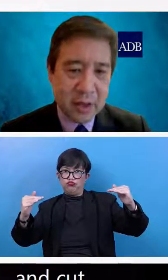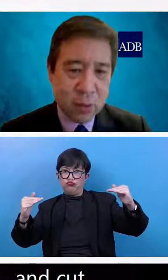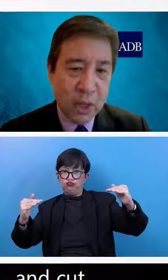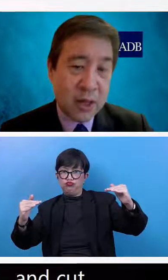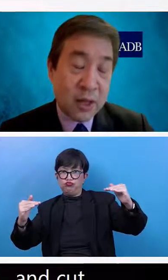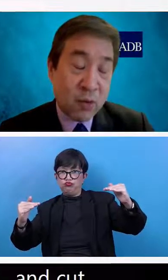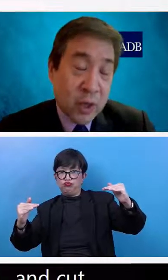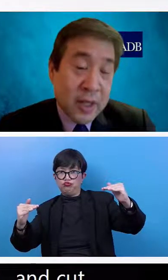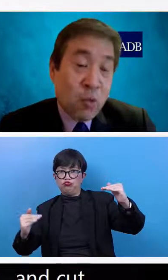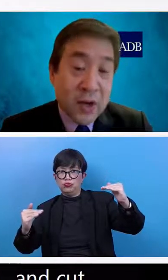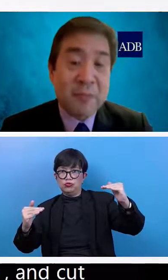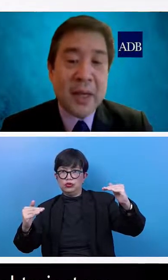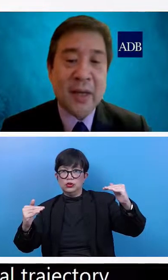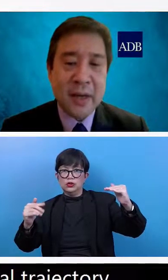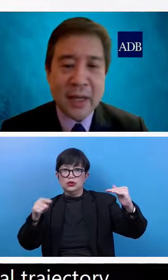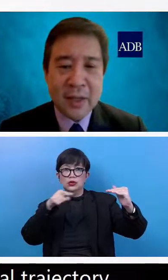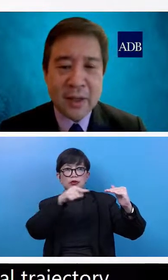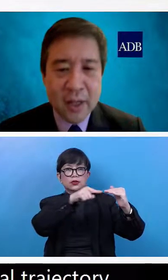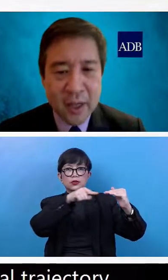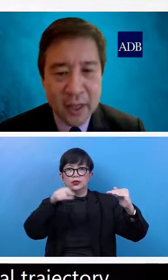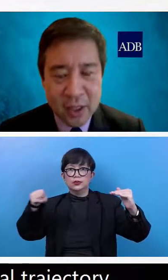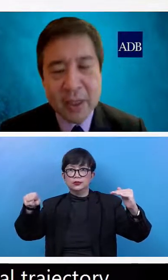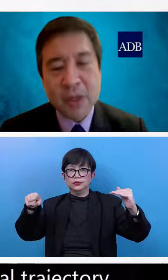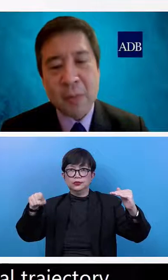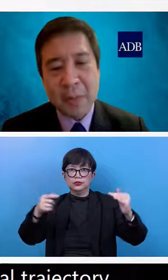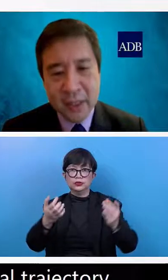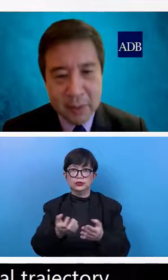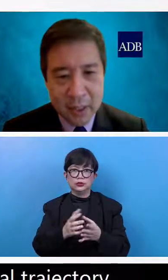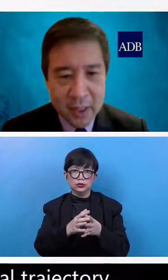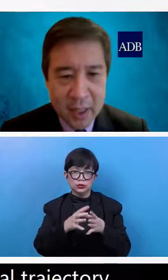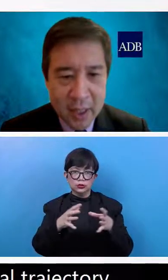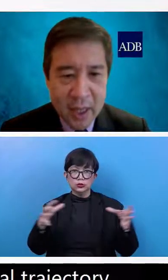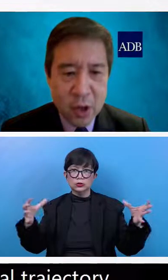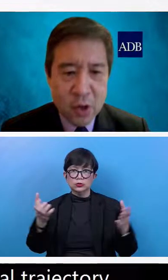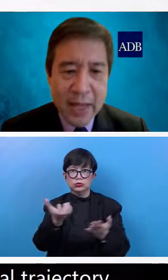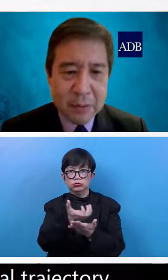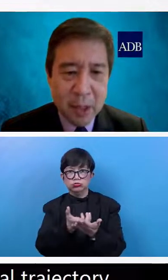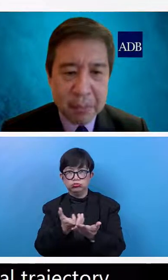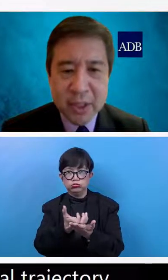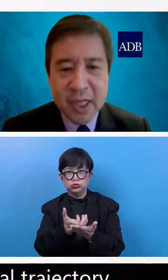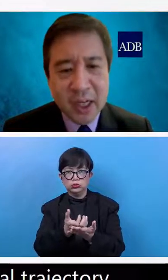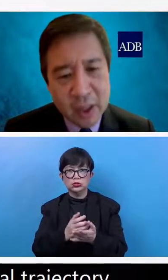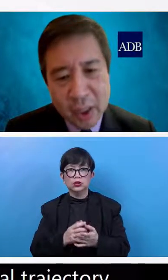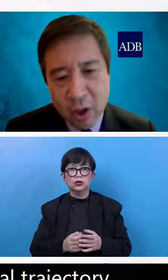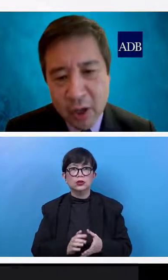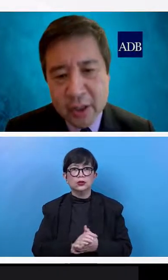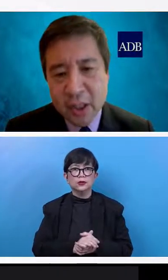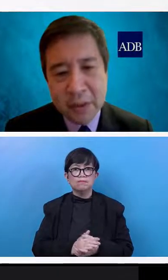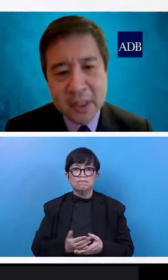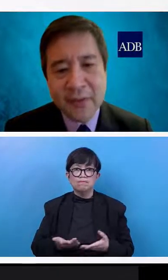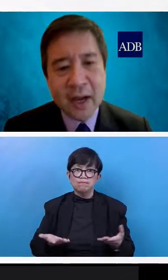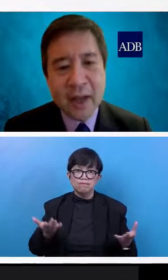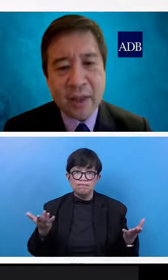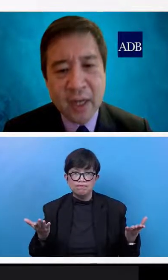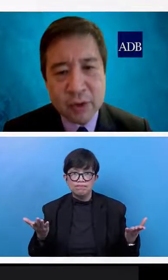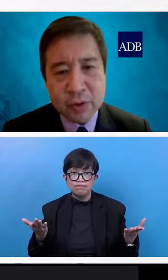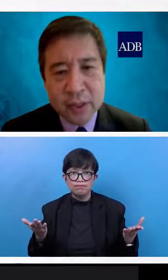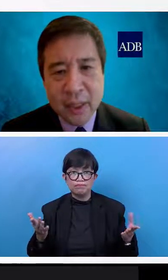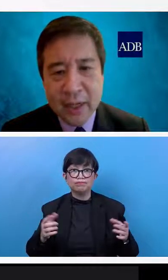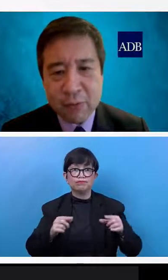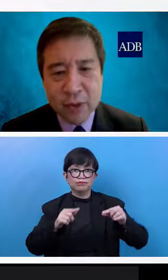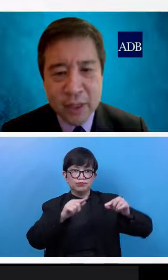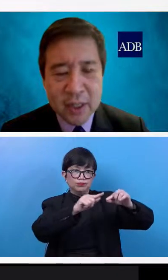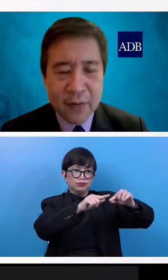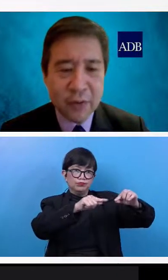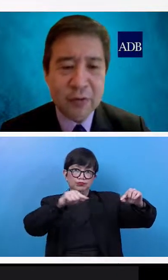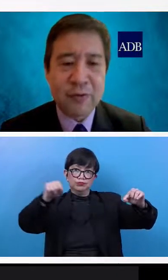development and what they would have been had there been no pandemic. And those gaps are particularly large in the Pacific Island countries that